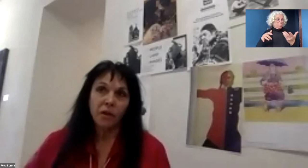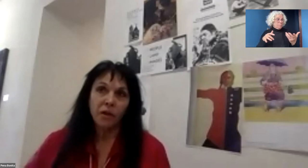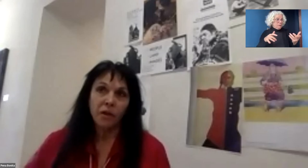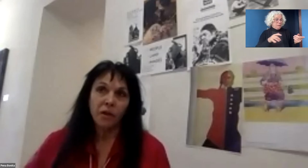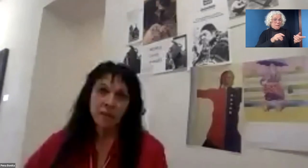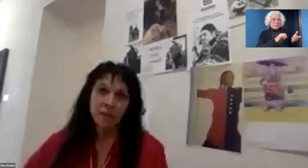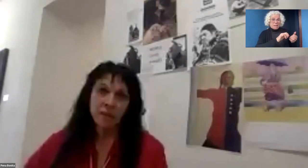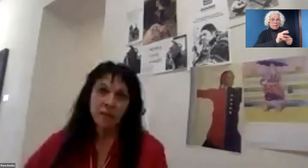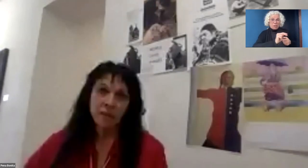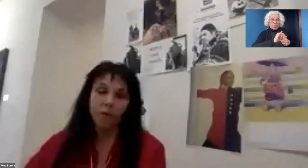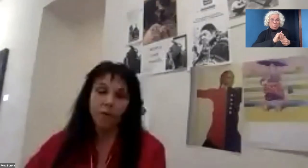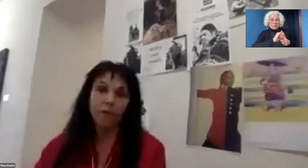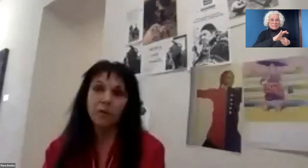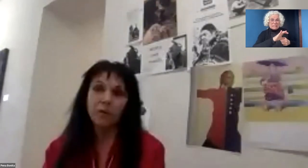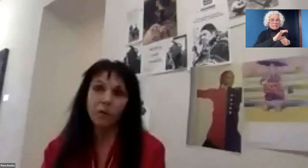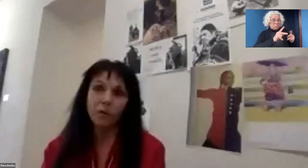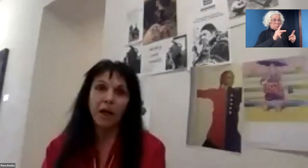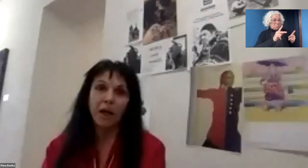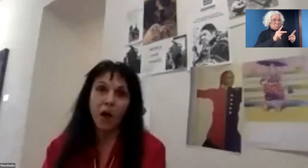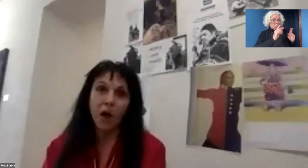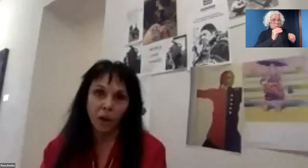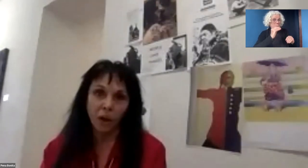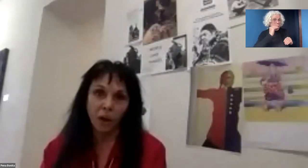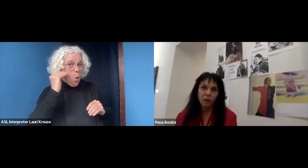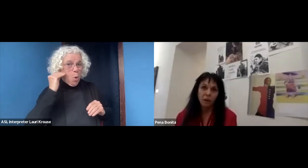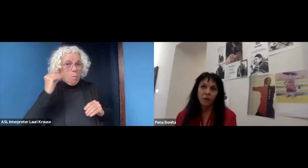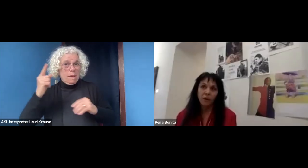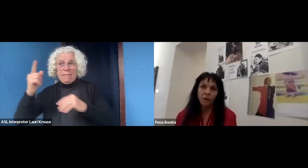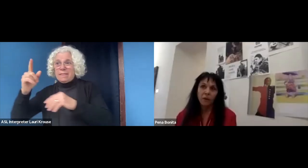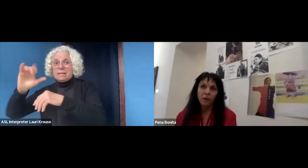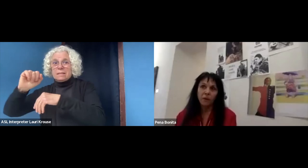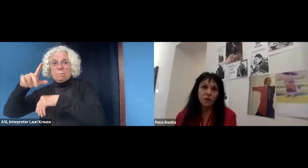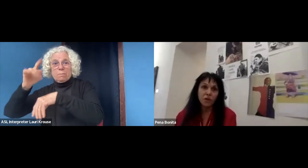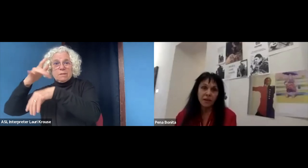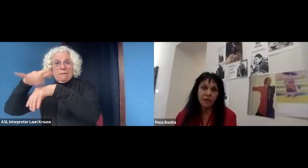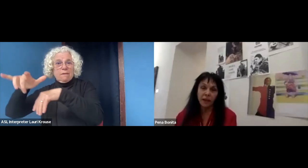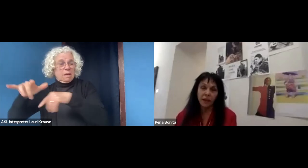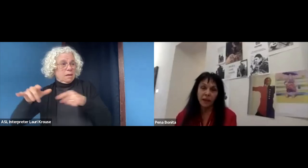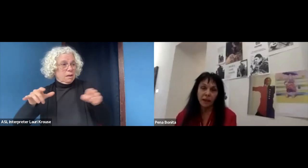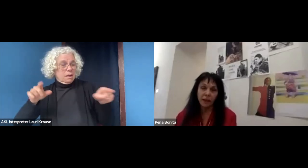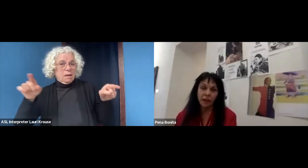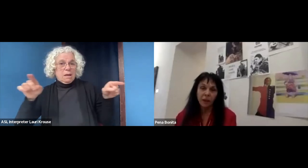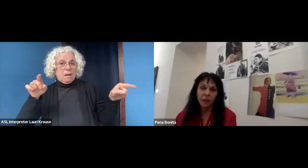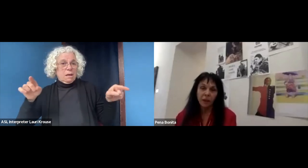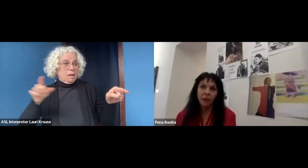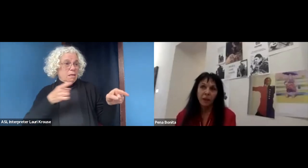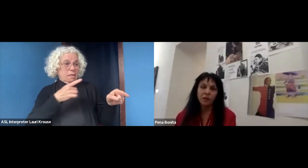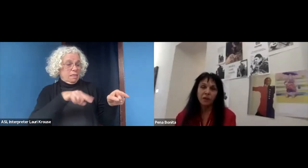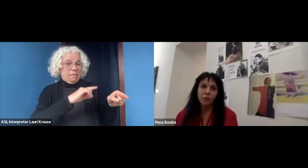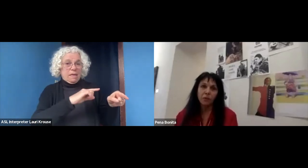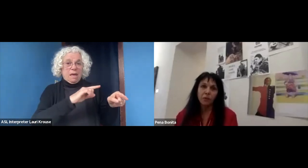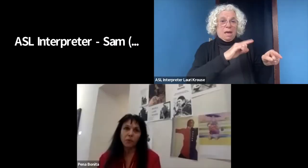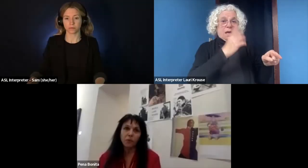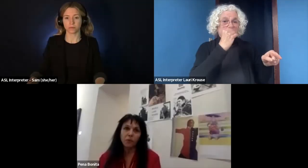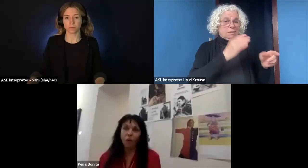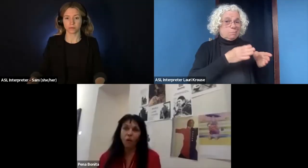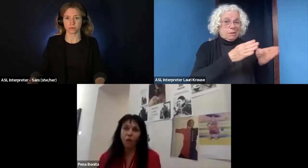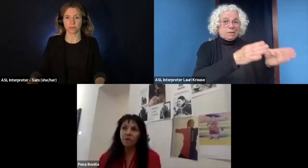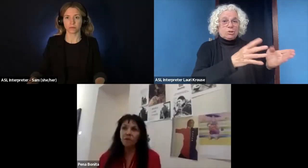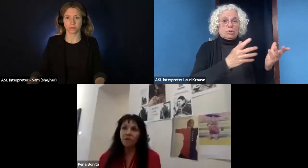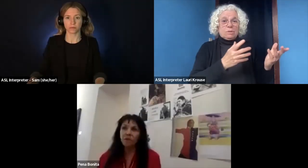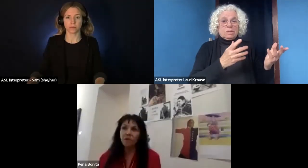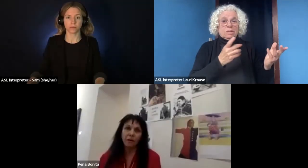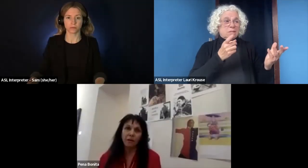York City who have absolutely nowhere to go, no chance to get a home, have to go through all kinds